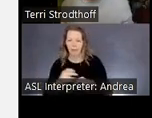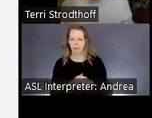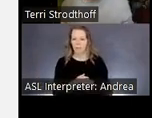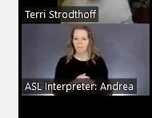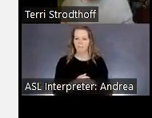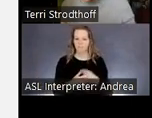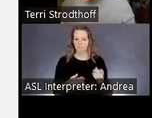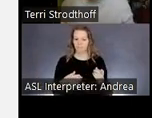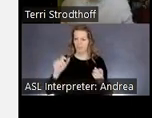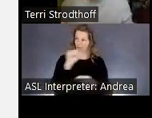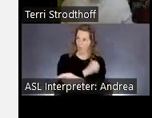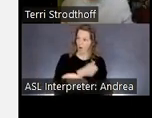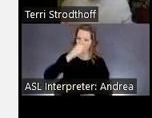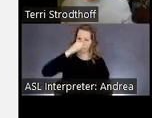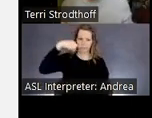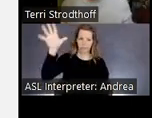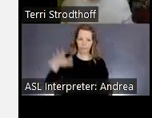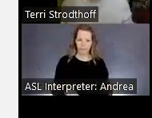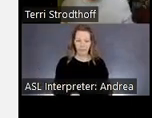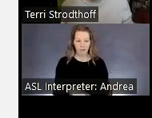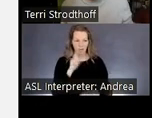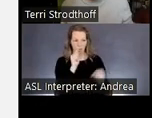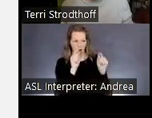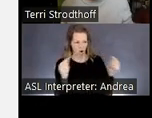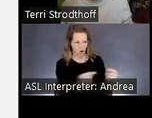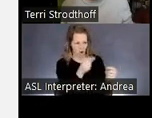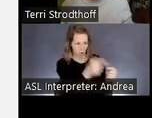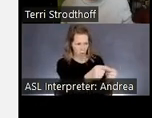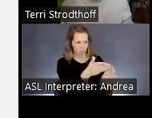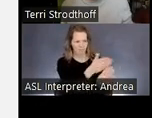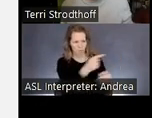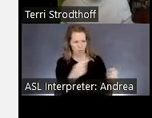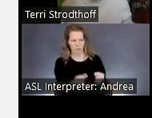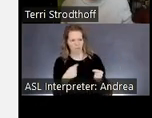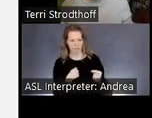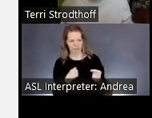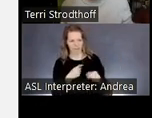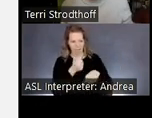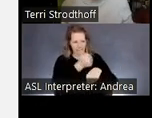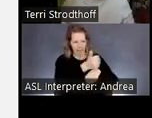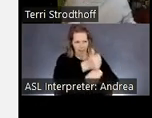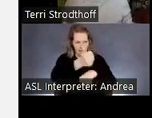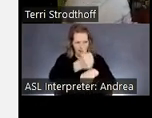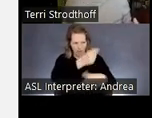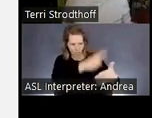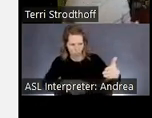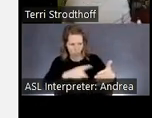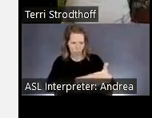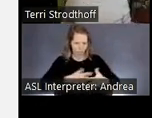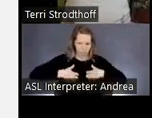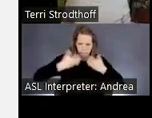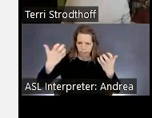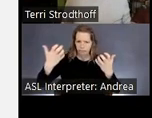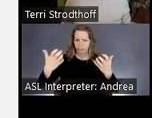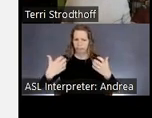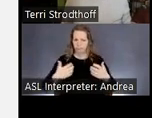disregarding authority, getting others before they get me, blaming and criticizing others, aggression, hostility, the self-sabotage, taking